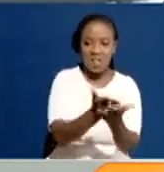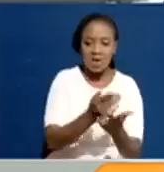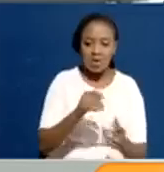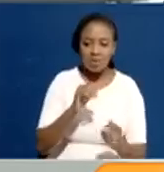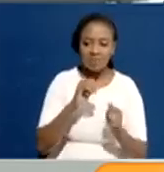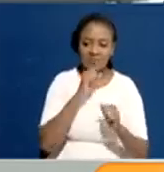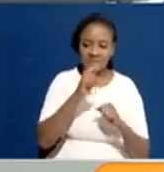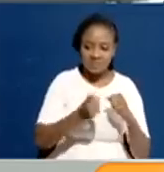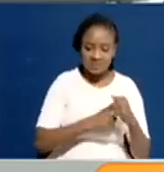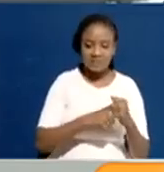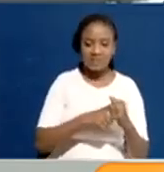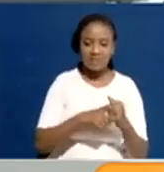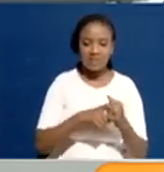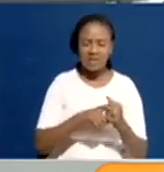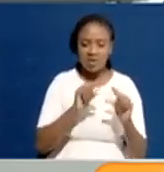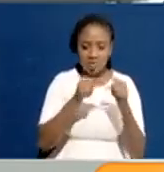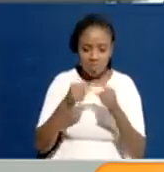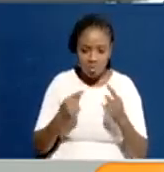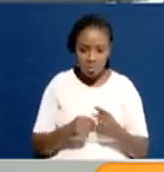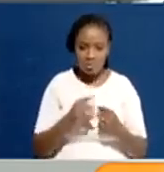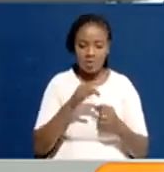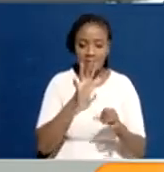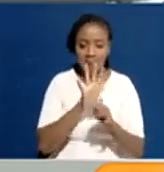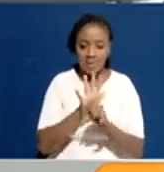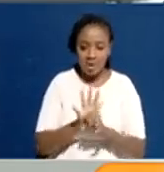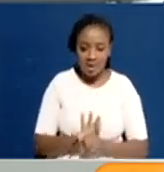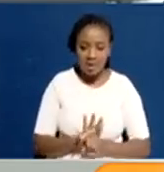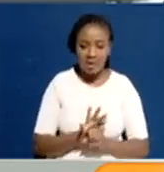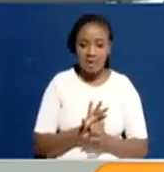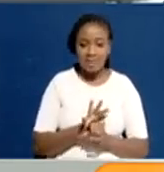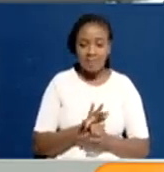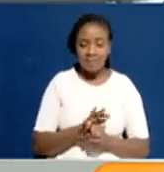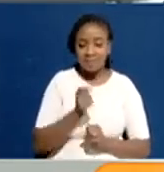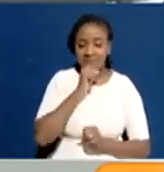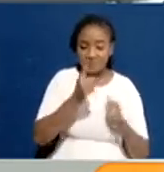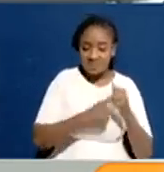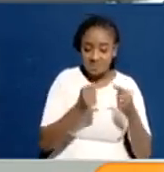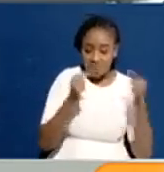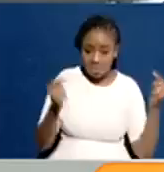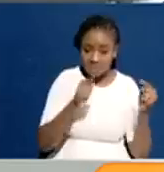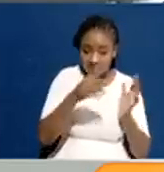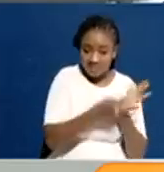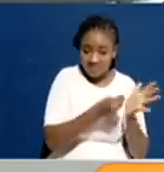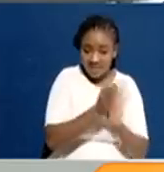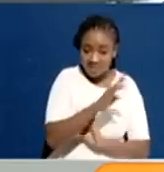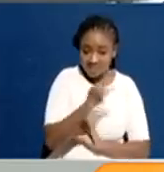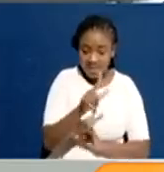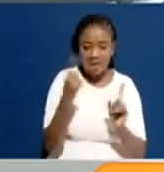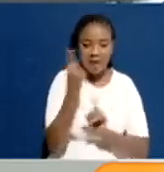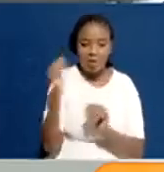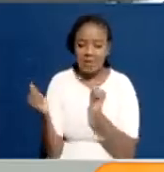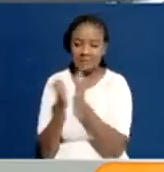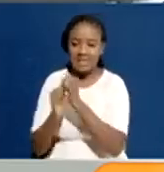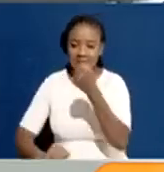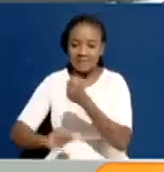Assembly Finance Committee have rejected the finance bill 2023, with only 10 supporting. The